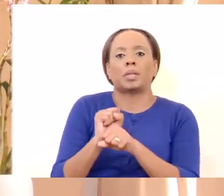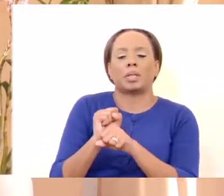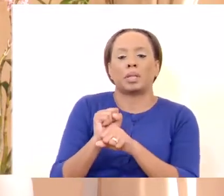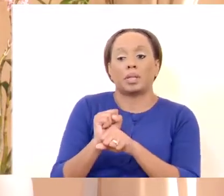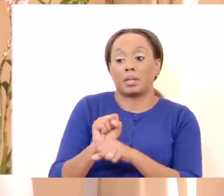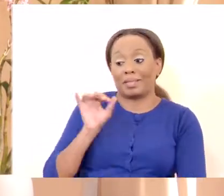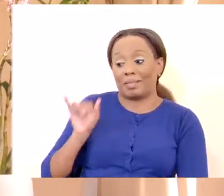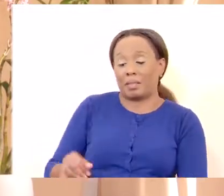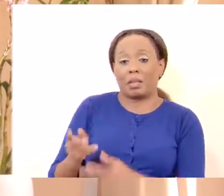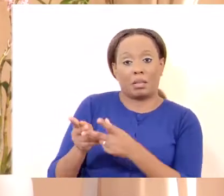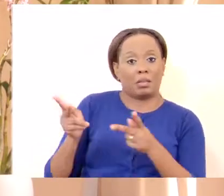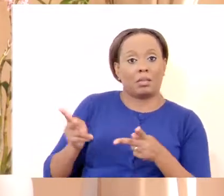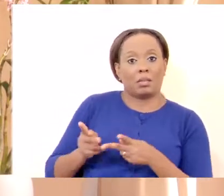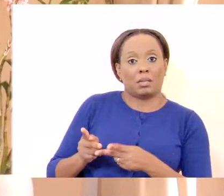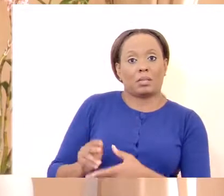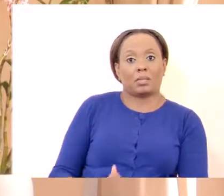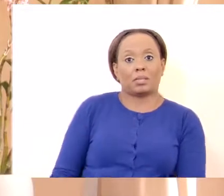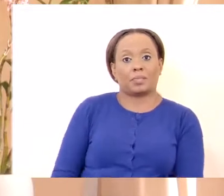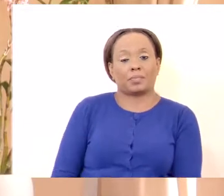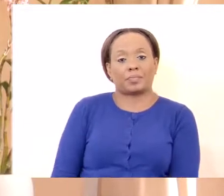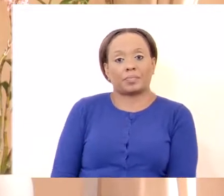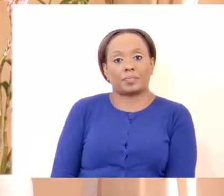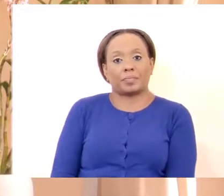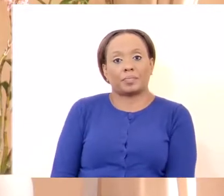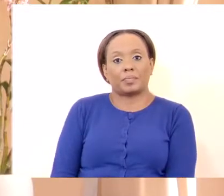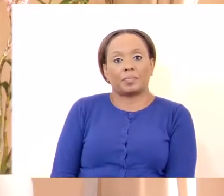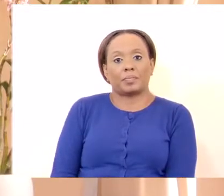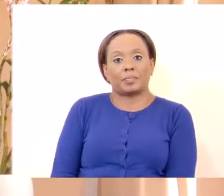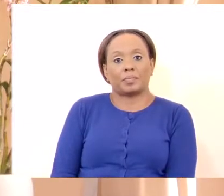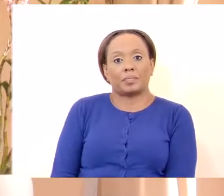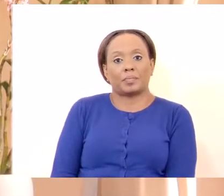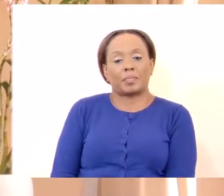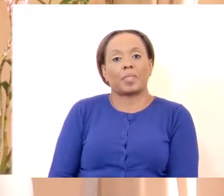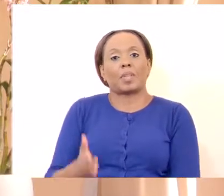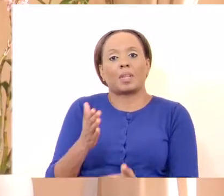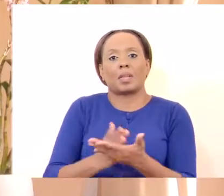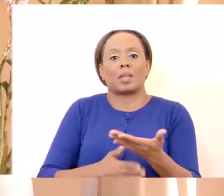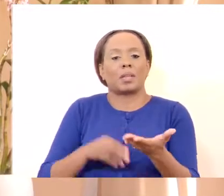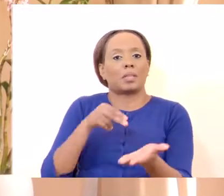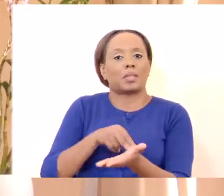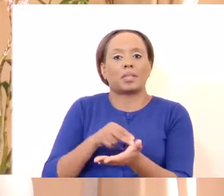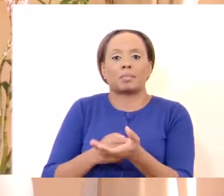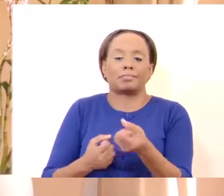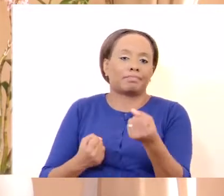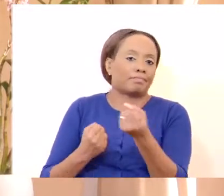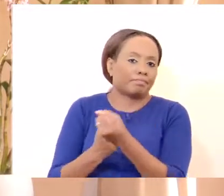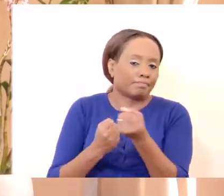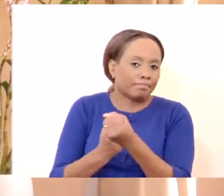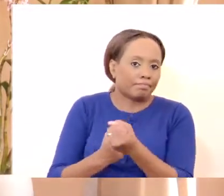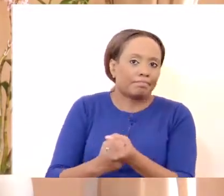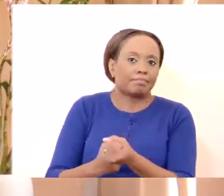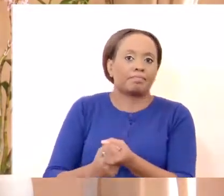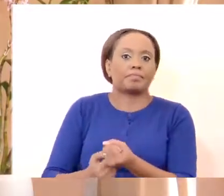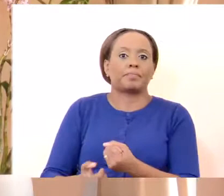facility. We have some nurses who are on board. The